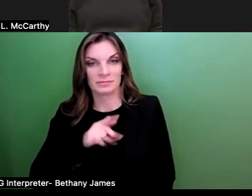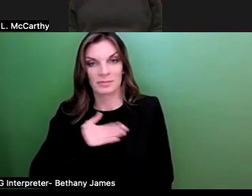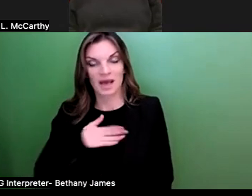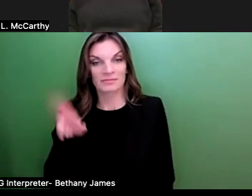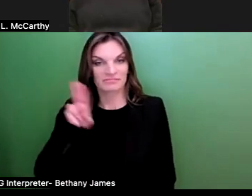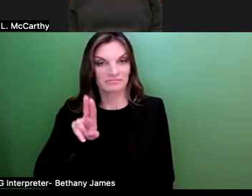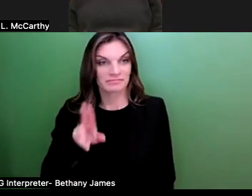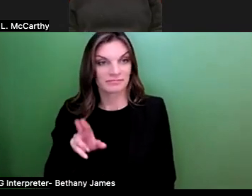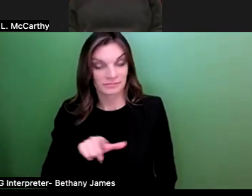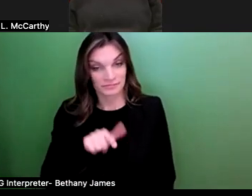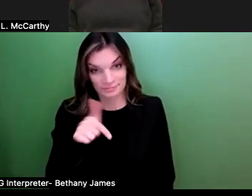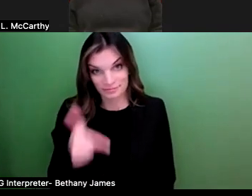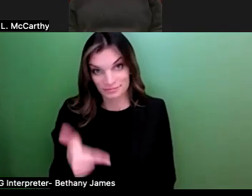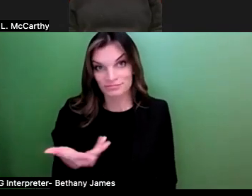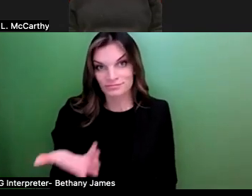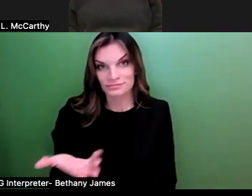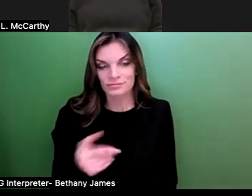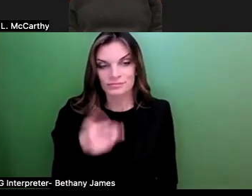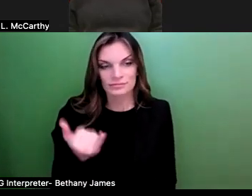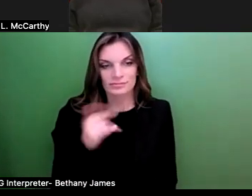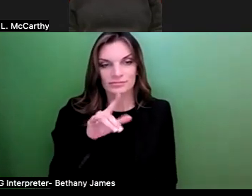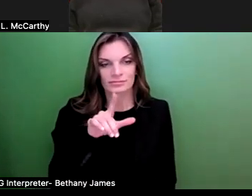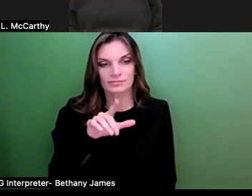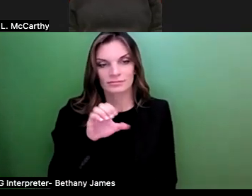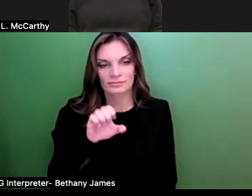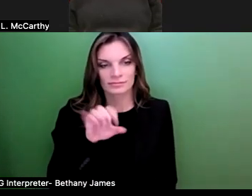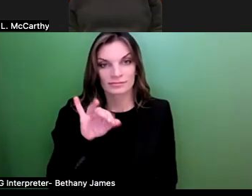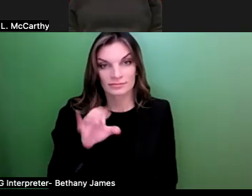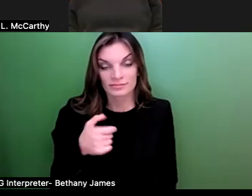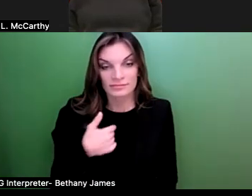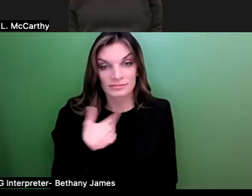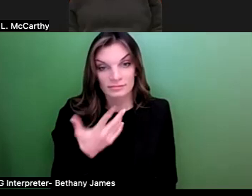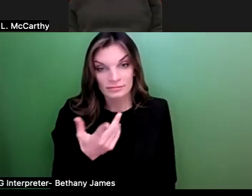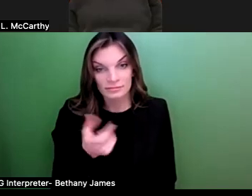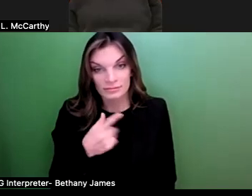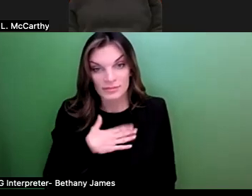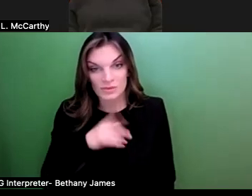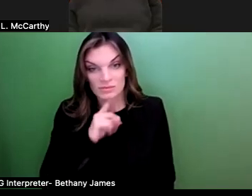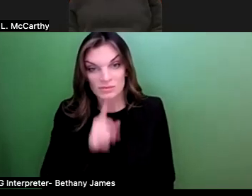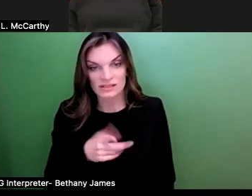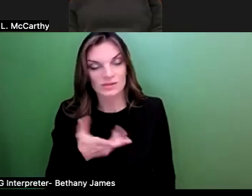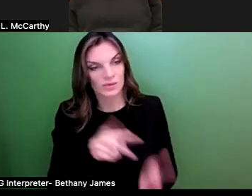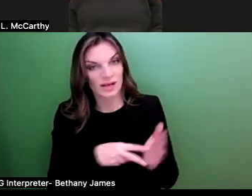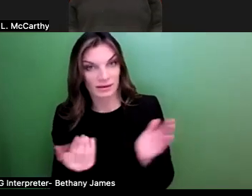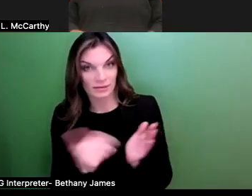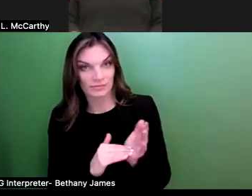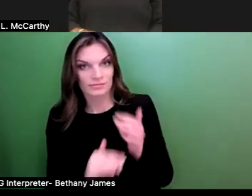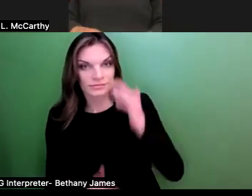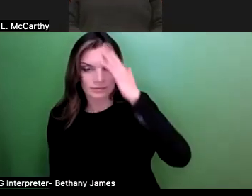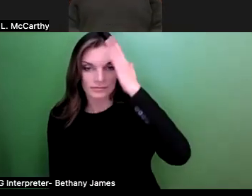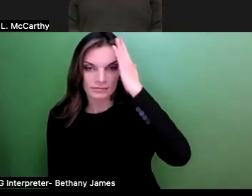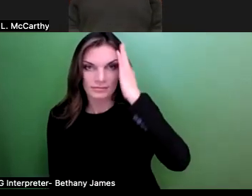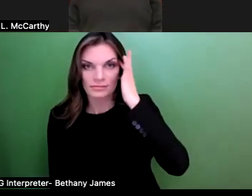response. No. I'm coming back to you. Would you like me to read the question again, or you've got it? Yeah, you know what? Read it again. Let's Okay. do